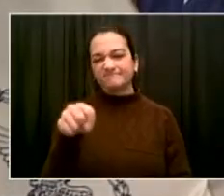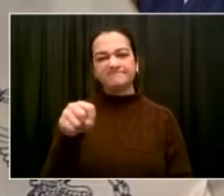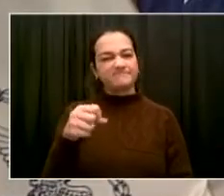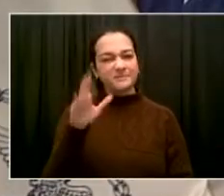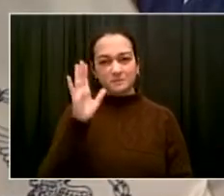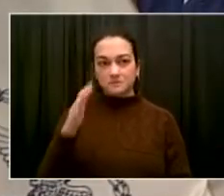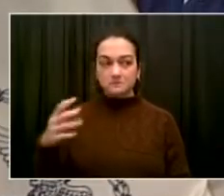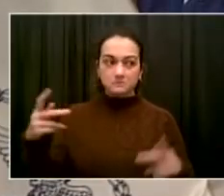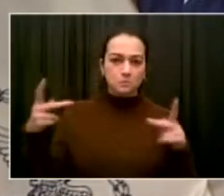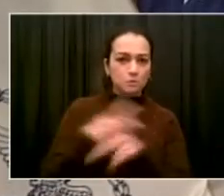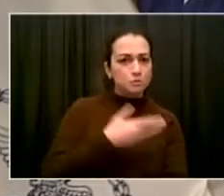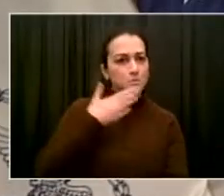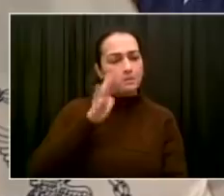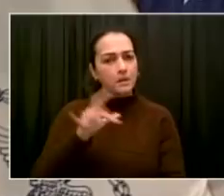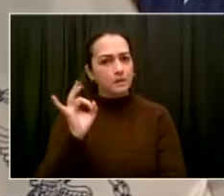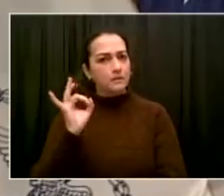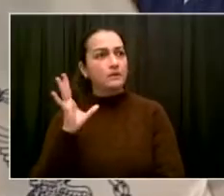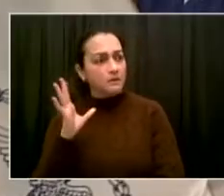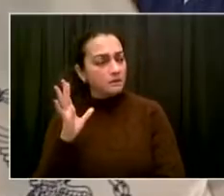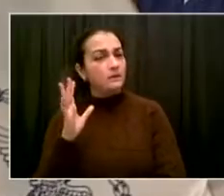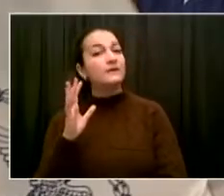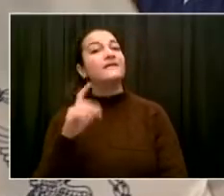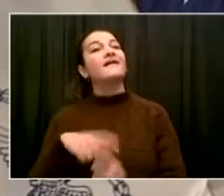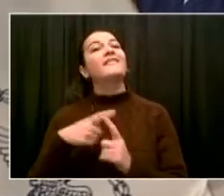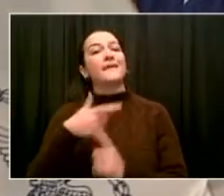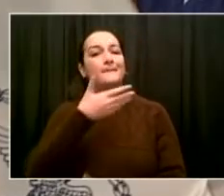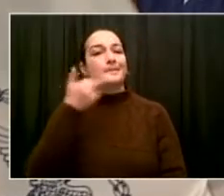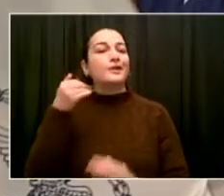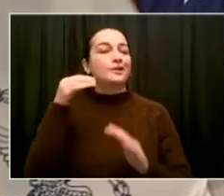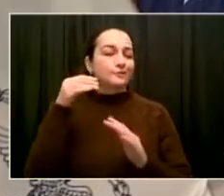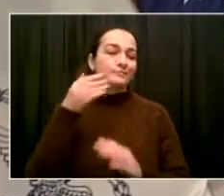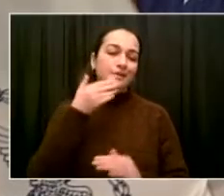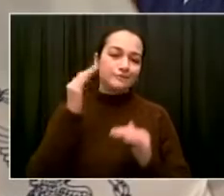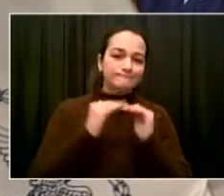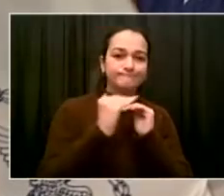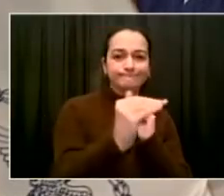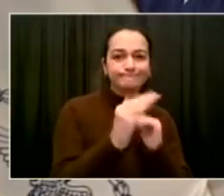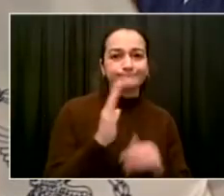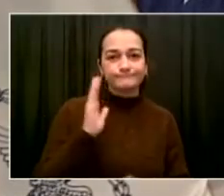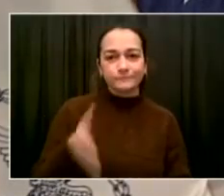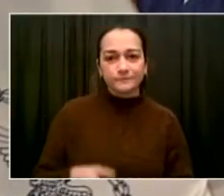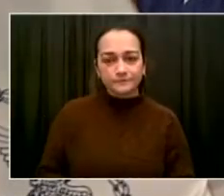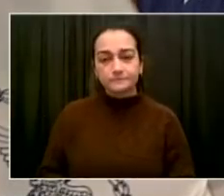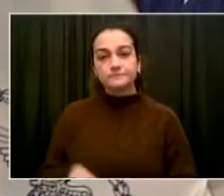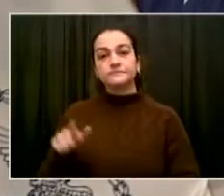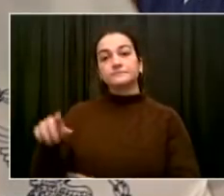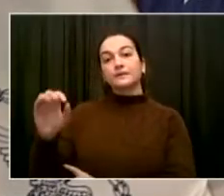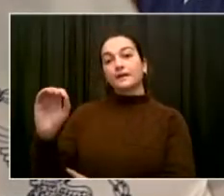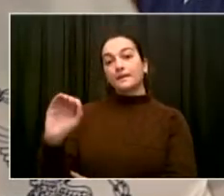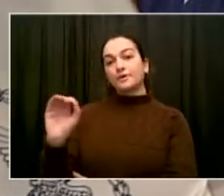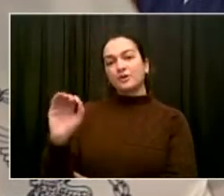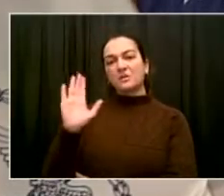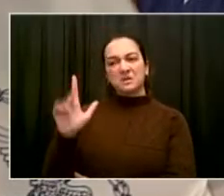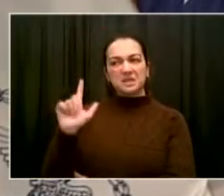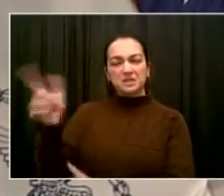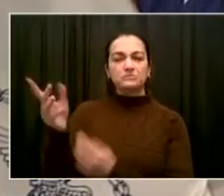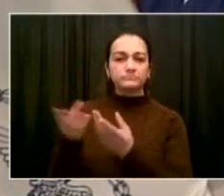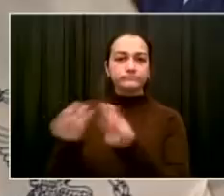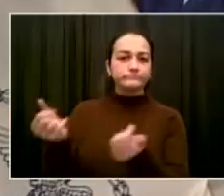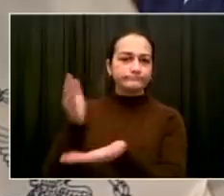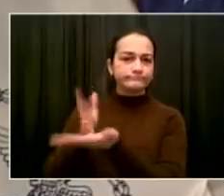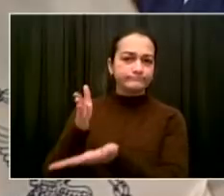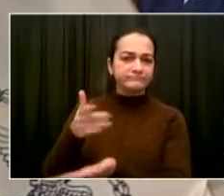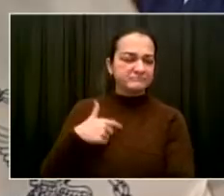move past Omicron. We can weather that storm if more and more people get vaccinated, more and more people go get those